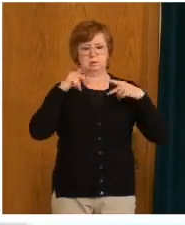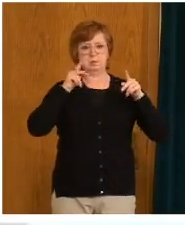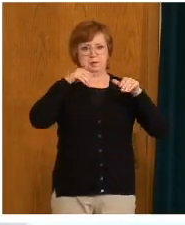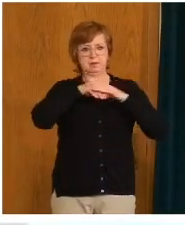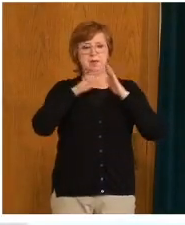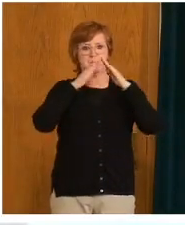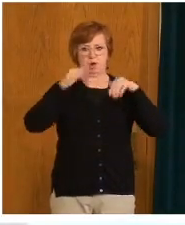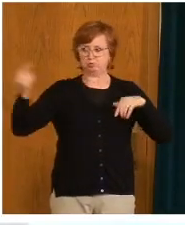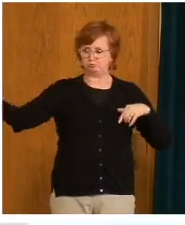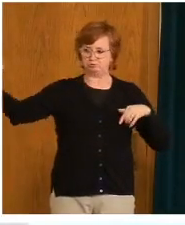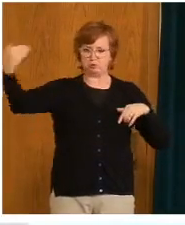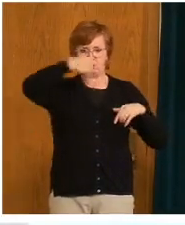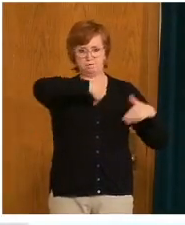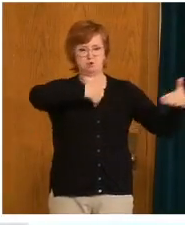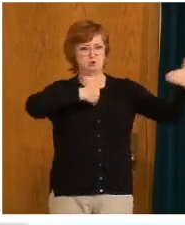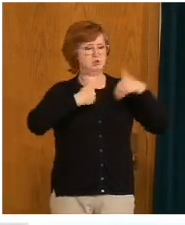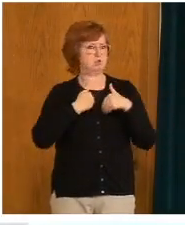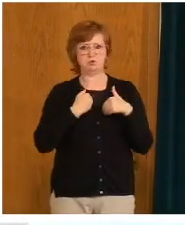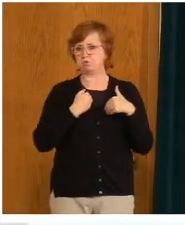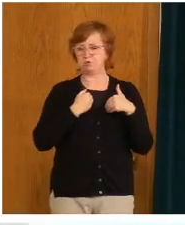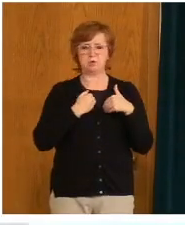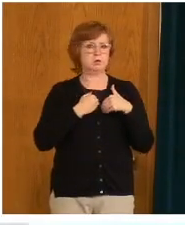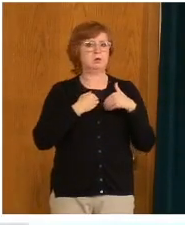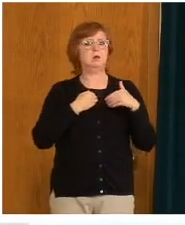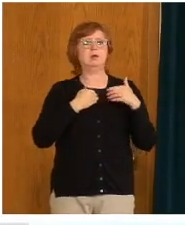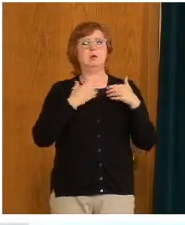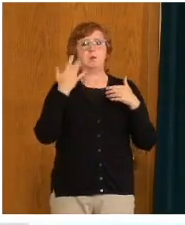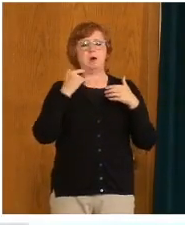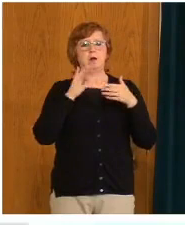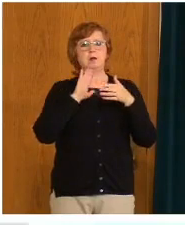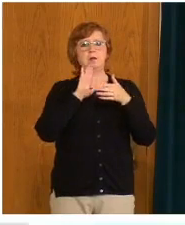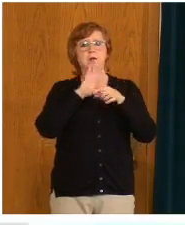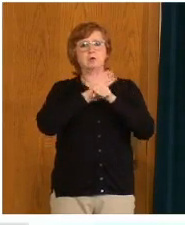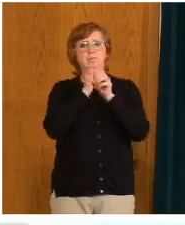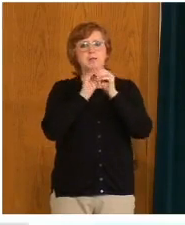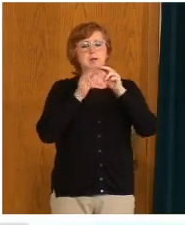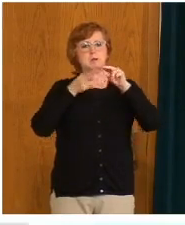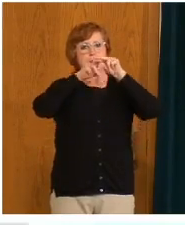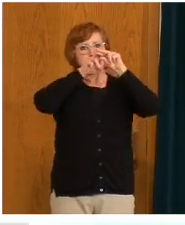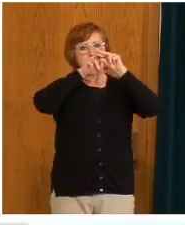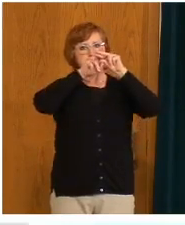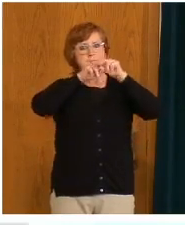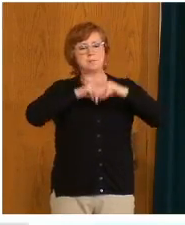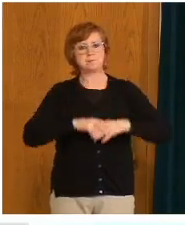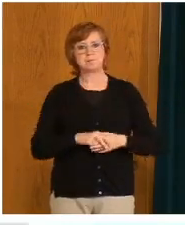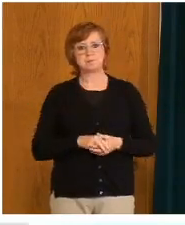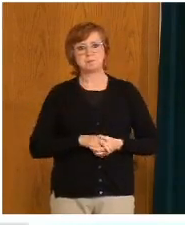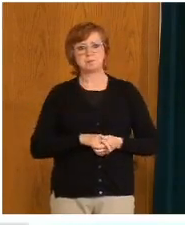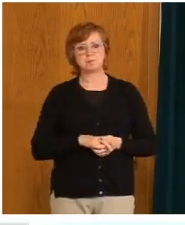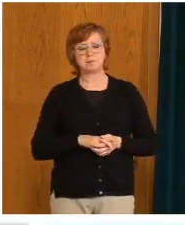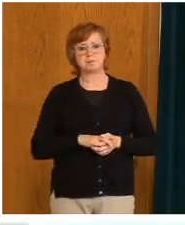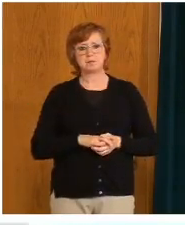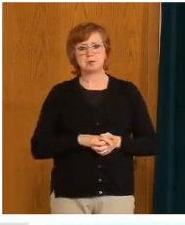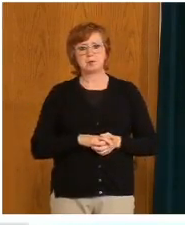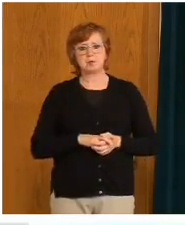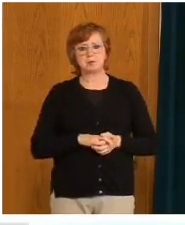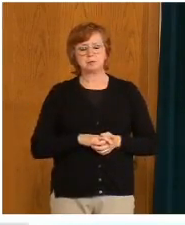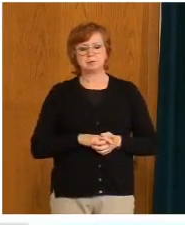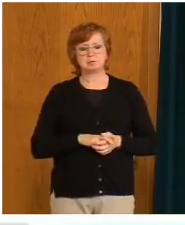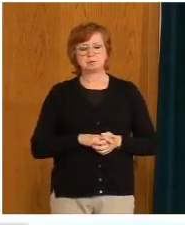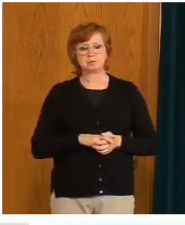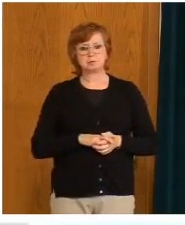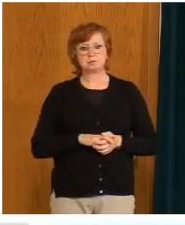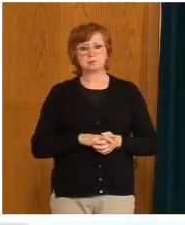when it was allowed, but then case numbers started rising up. So having people, even indoors in our homes,